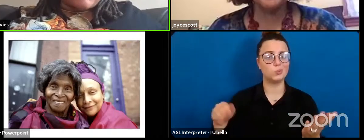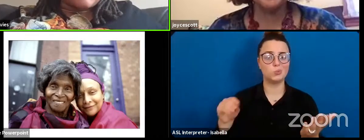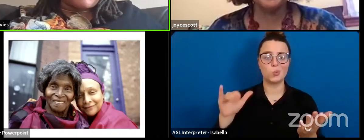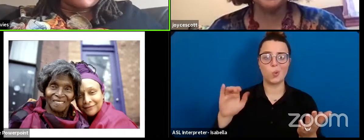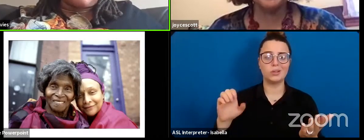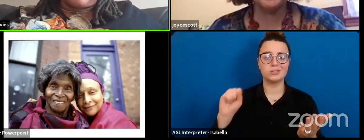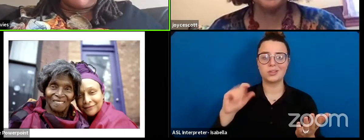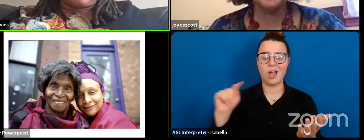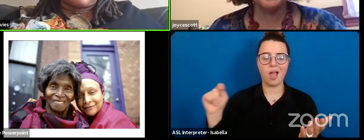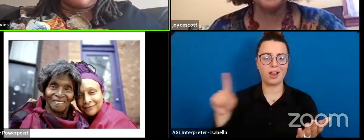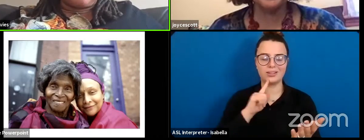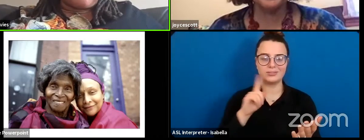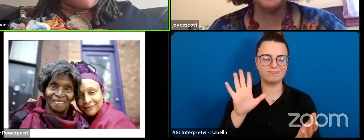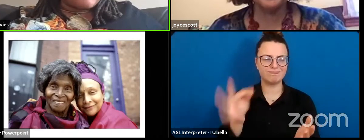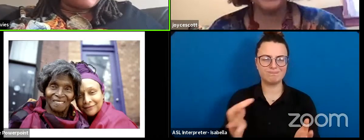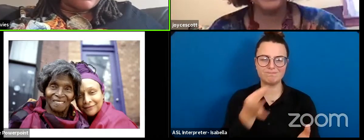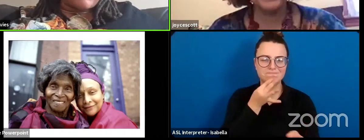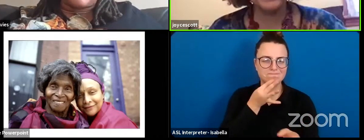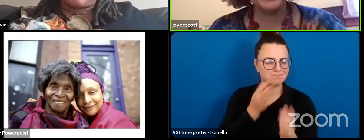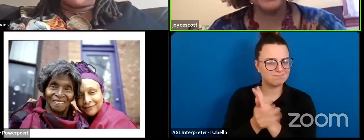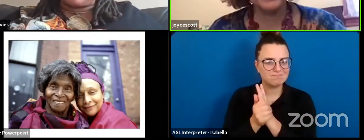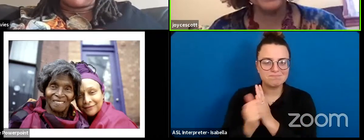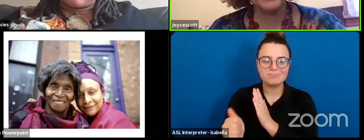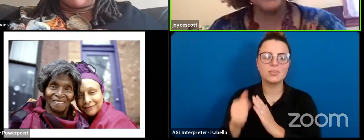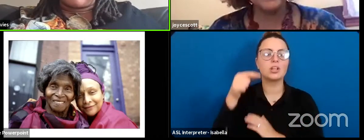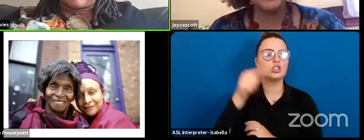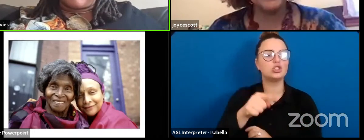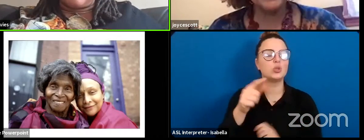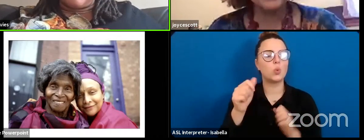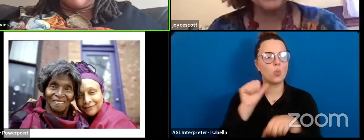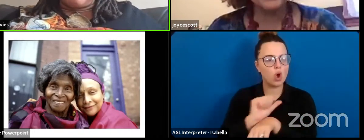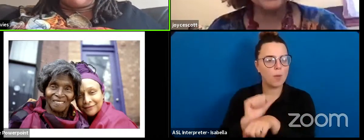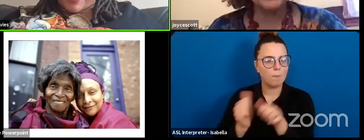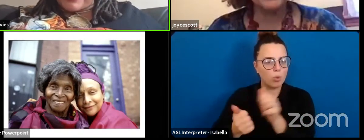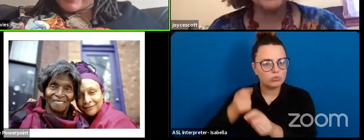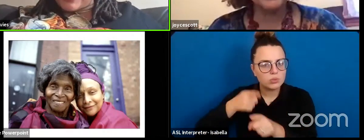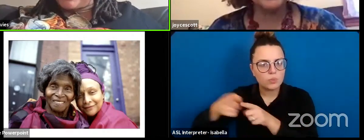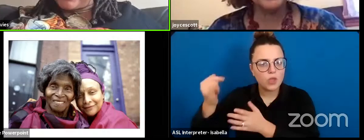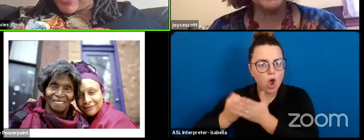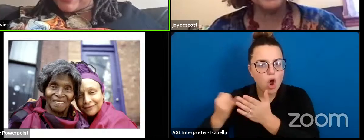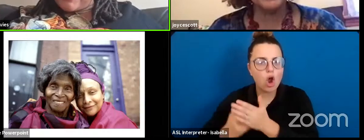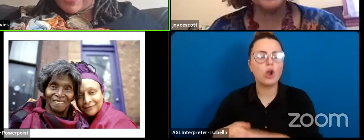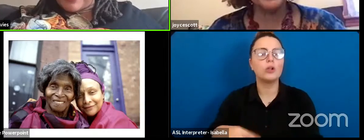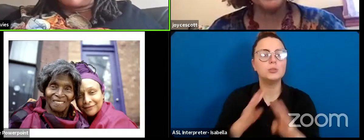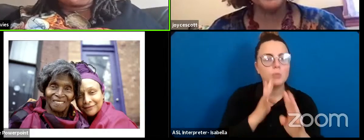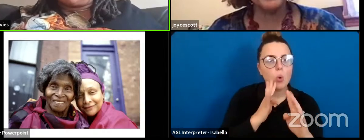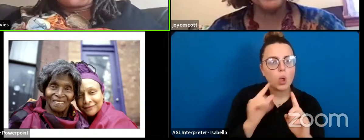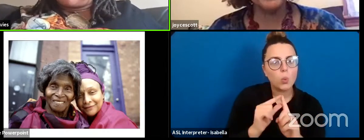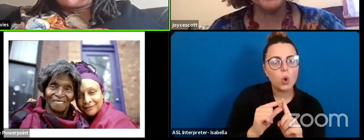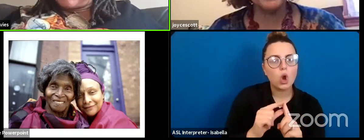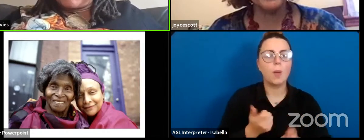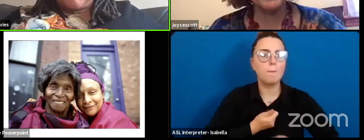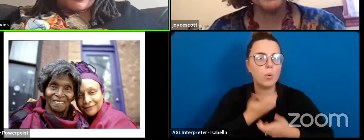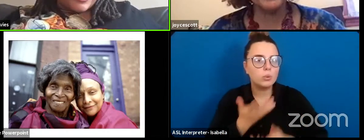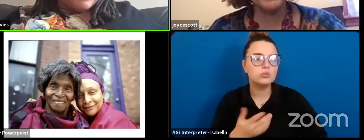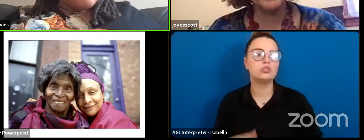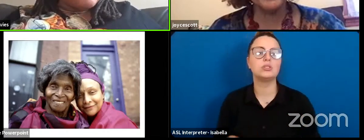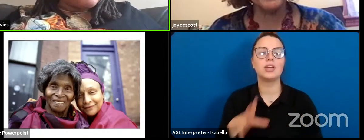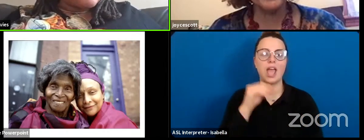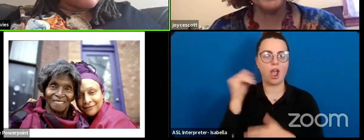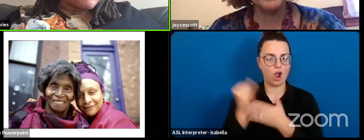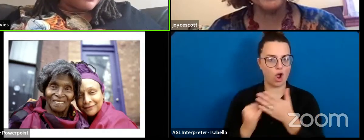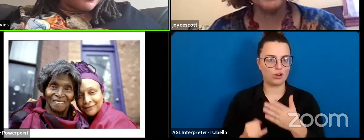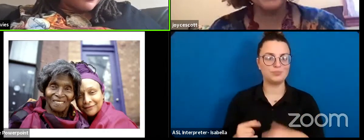visual arts, but has been known to use performance art and spoken word as well. In fact, we got a little taste of that just before this session